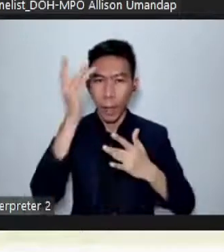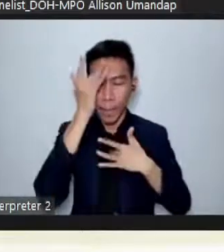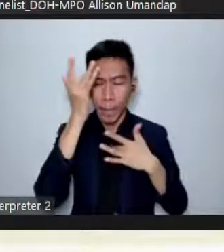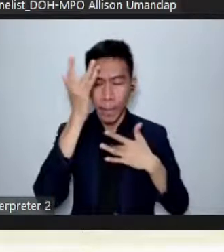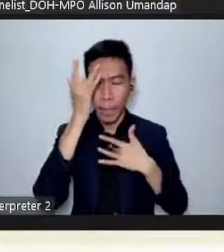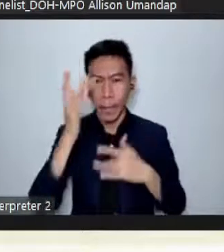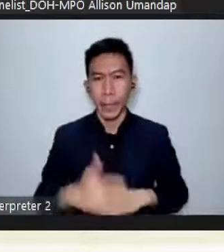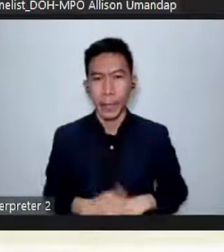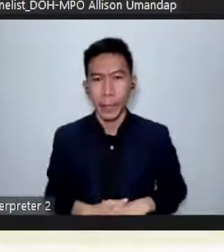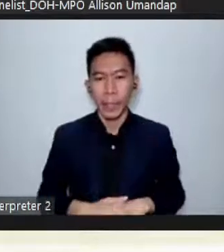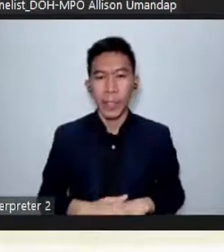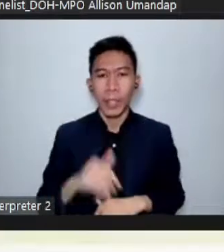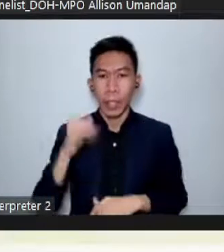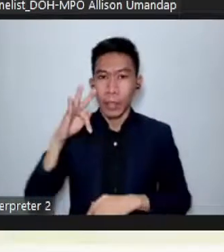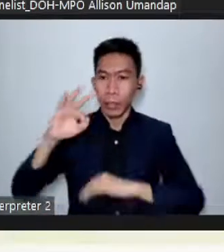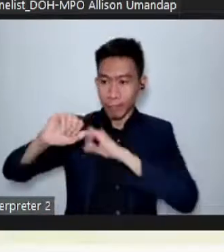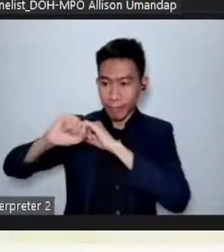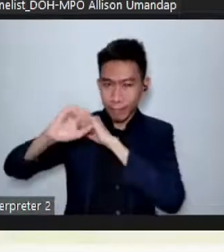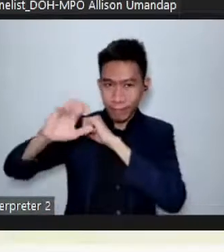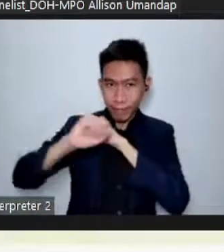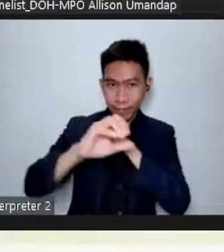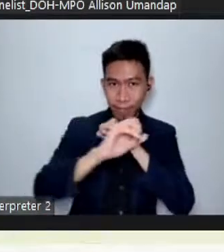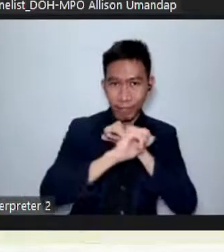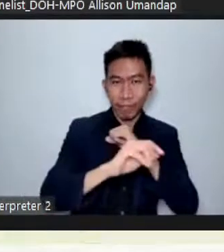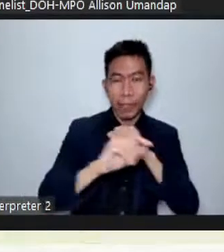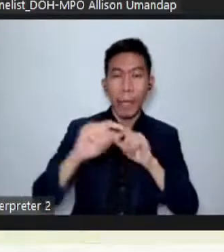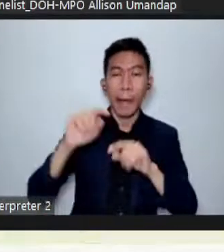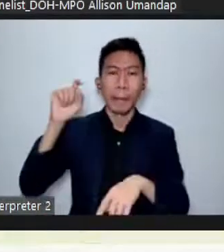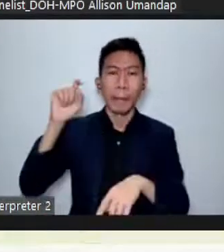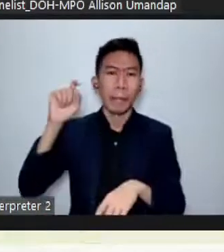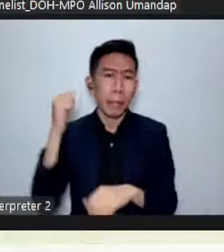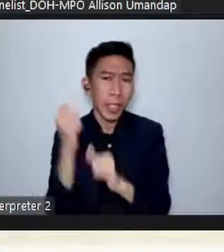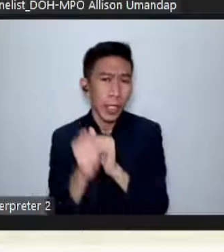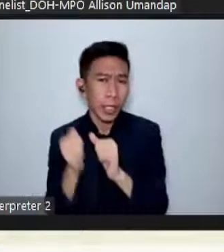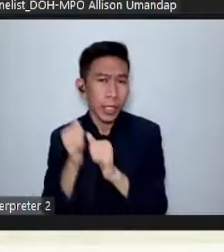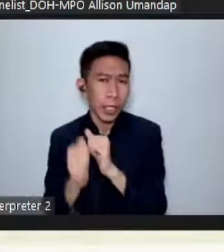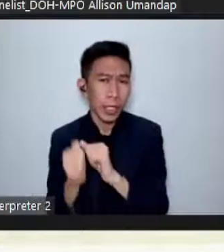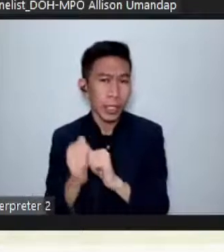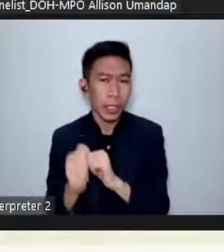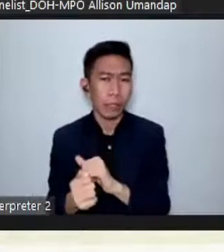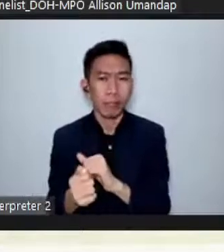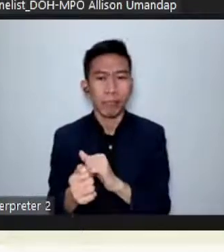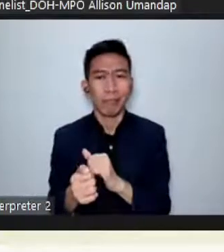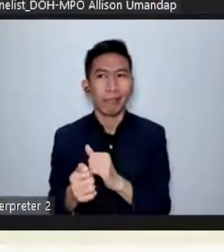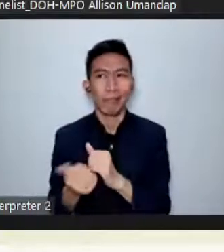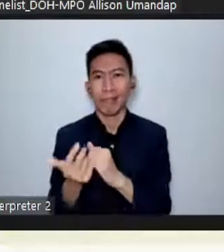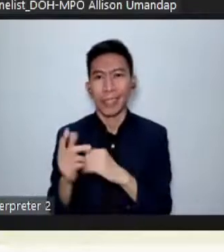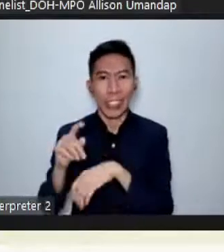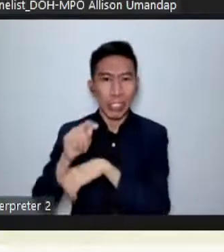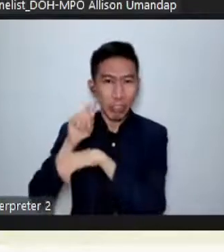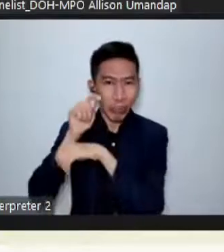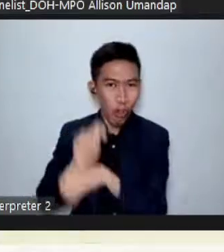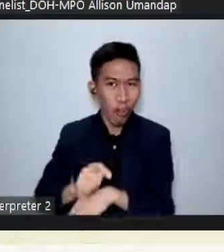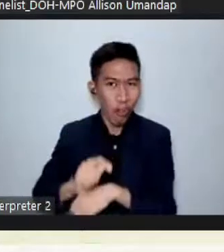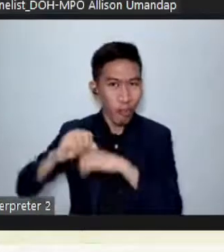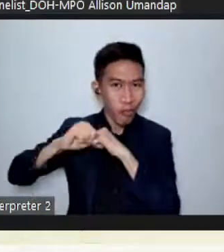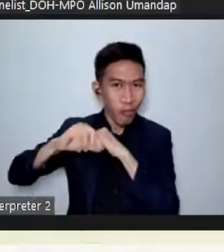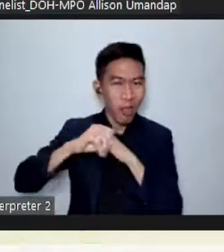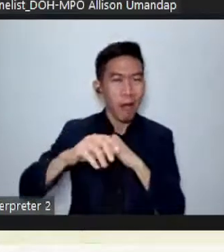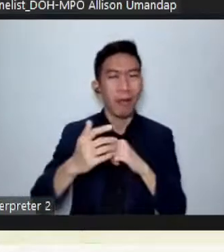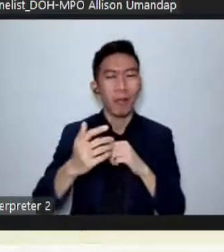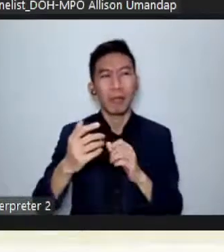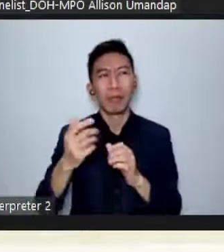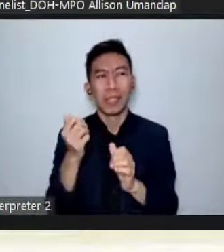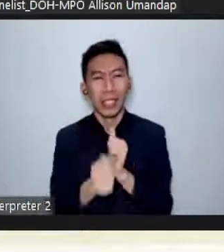talk about campaign, it doesn't have to mean the typical way, that which we talk about health promotion,